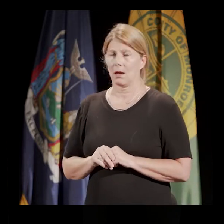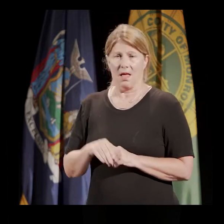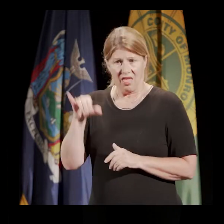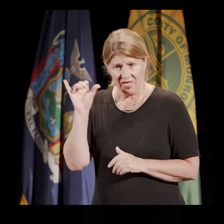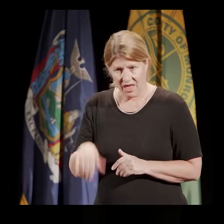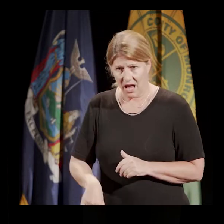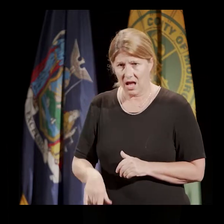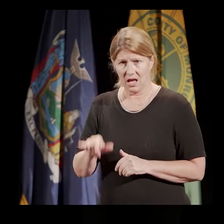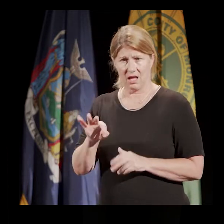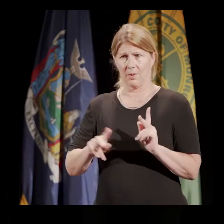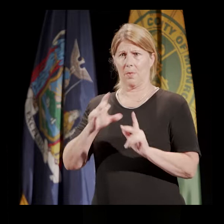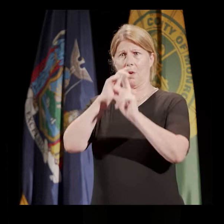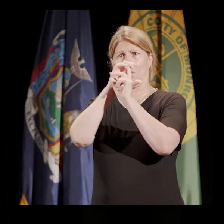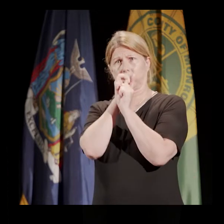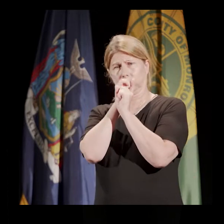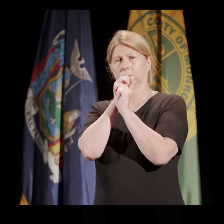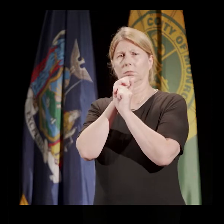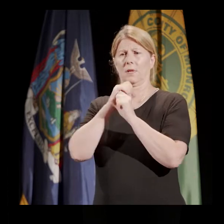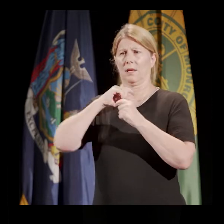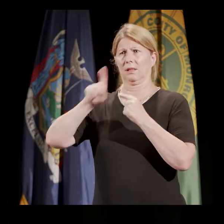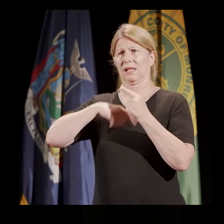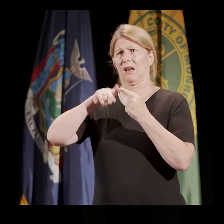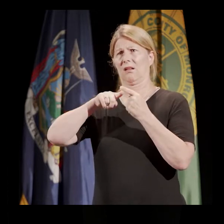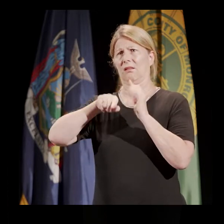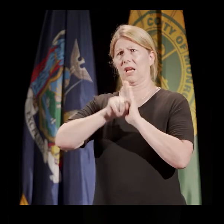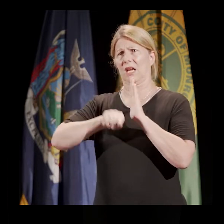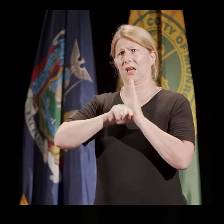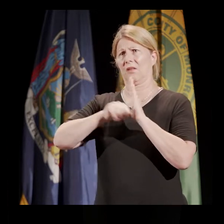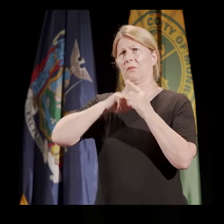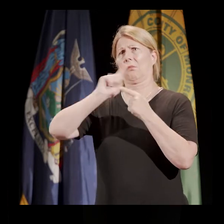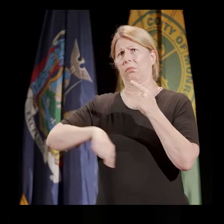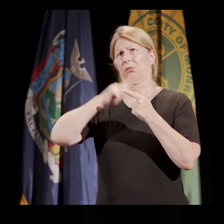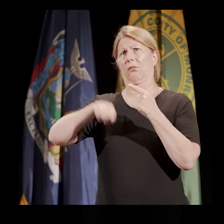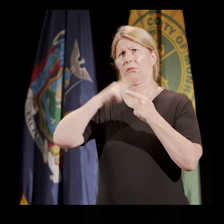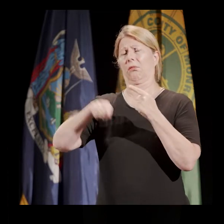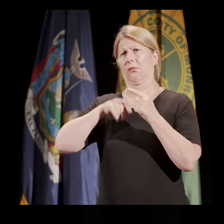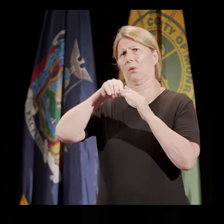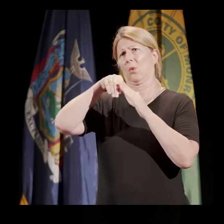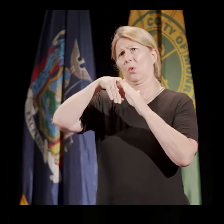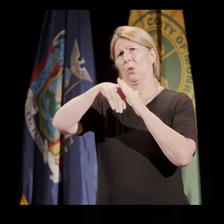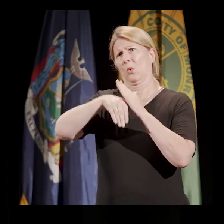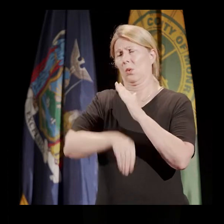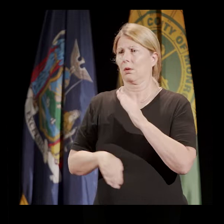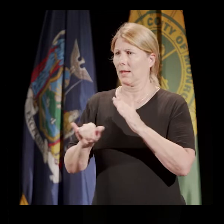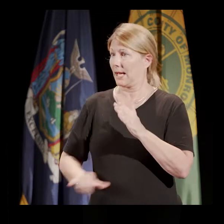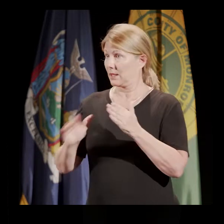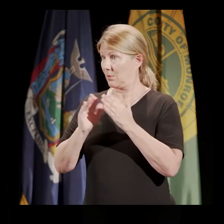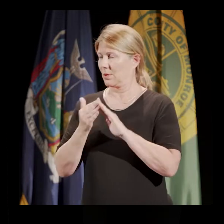spinning. It's a race to the bottom. And as a community, we can bring that to an